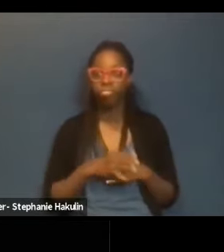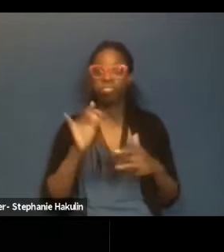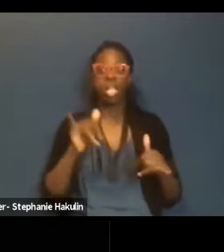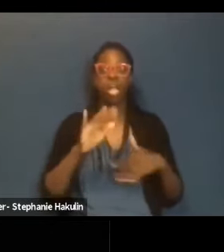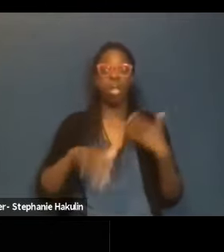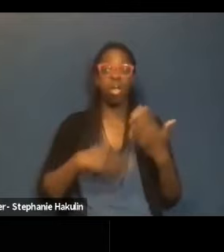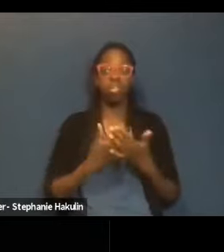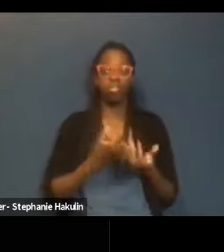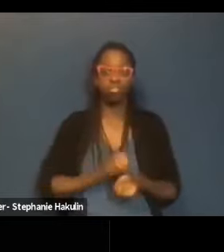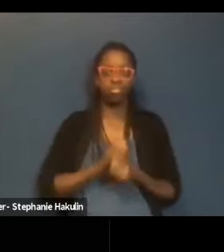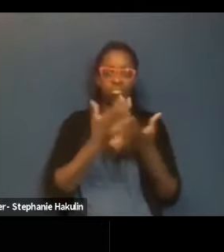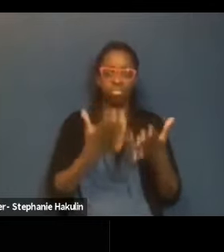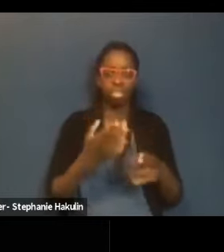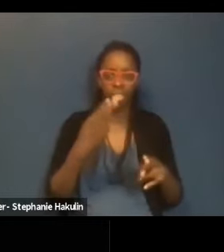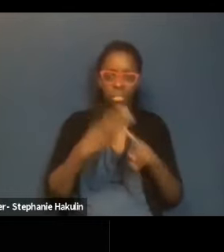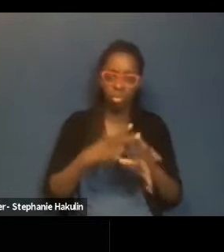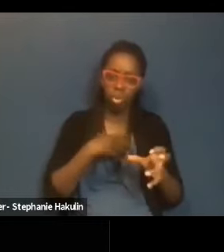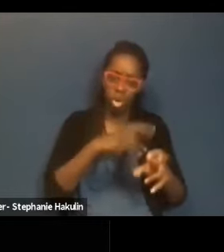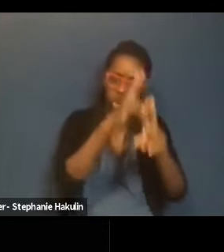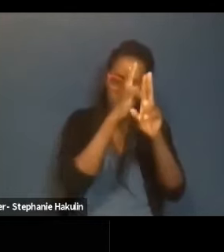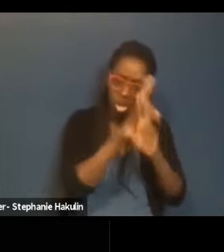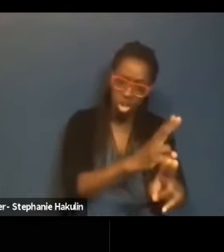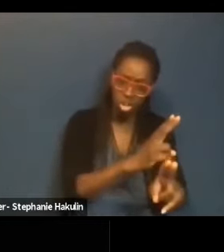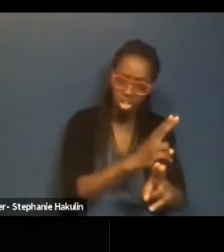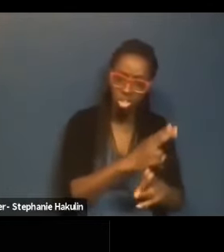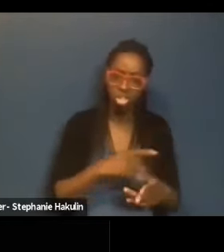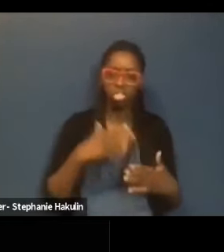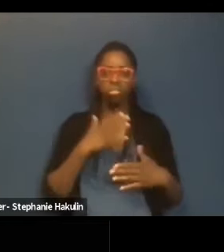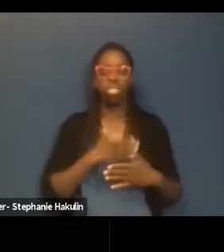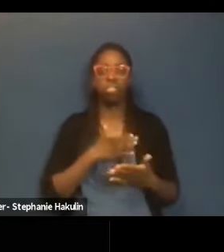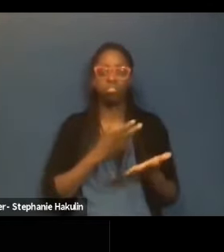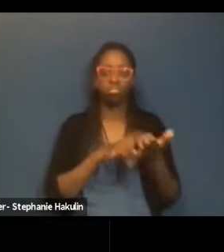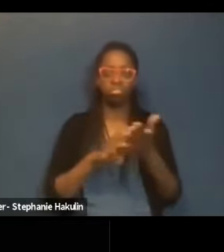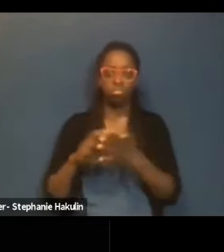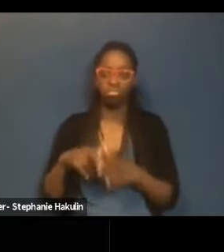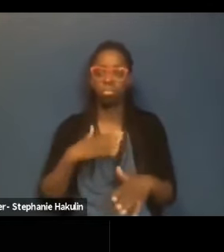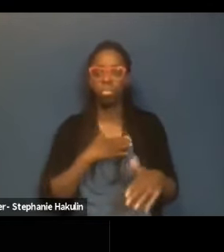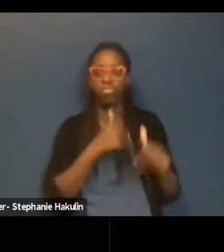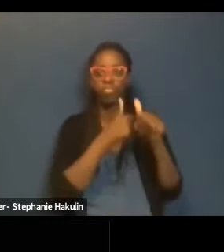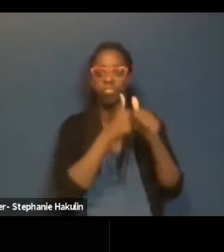after Janae Johnson's Ode to My Ripped Pants.